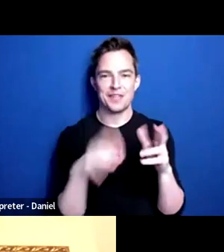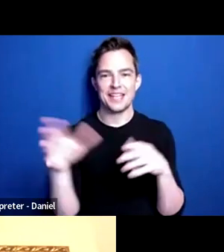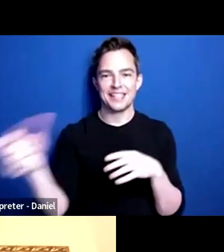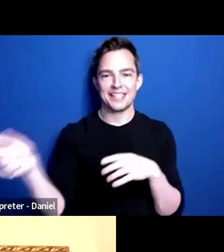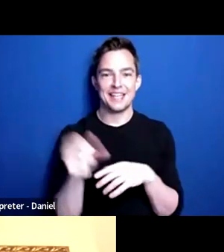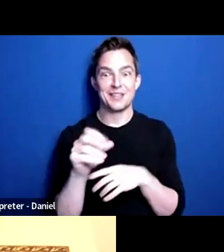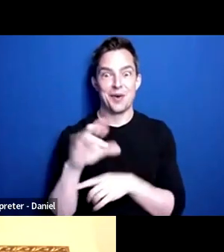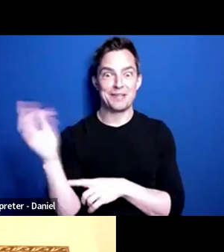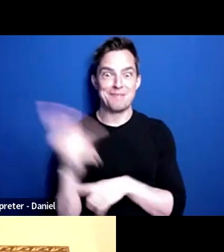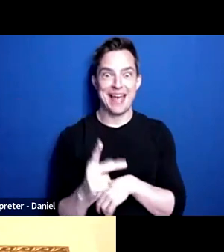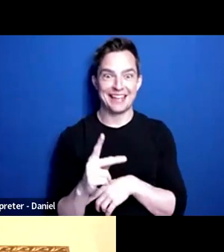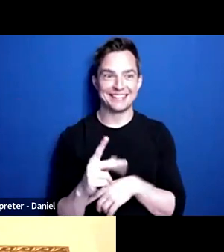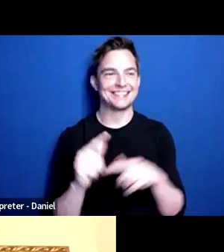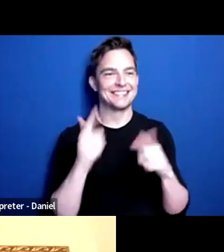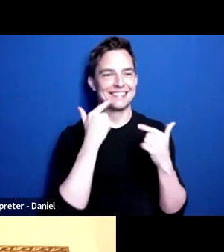back